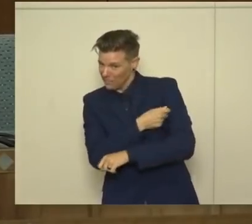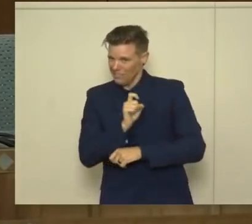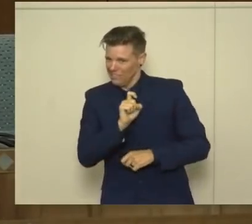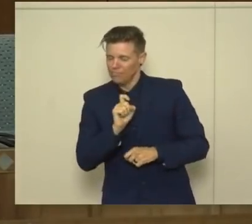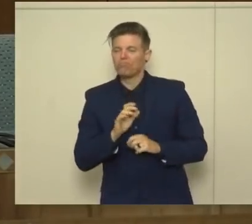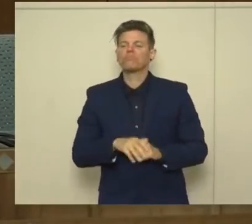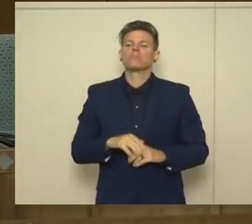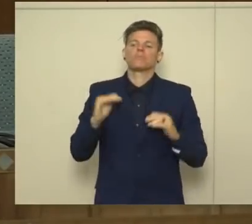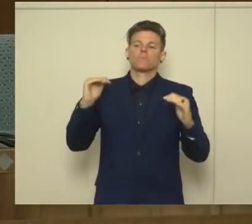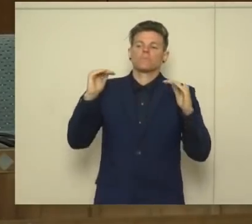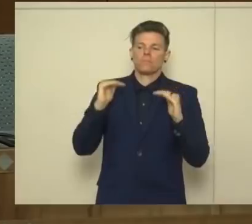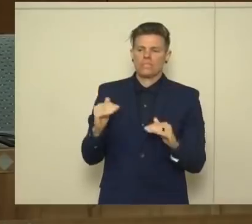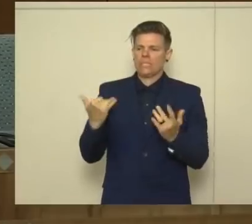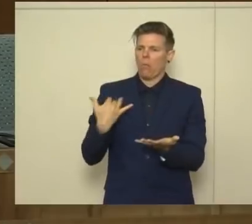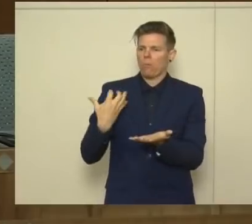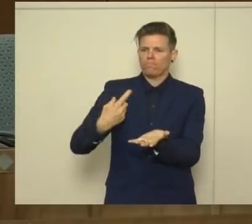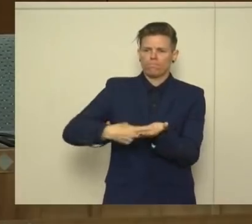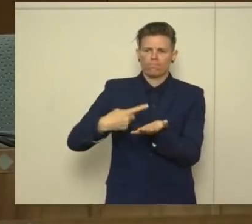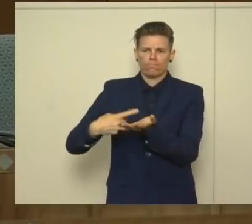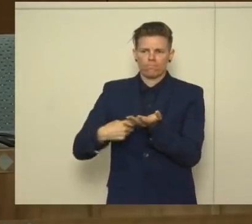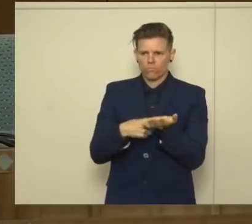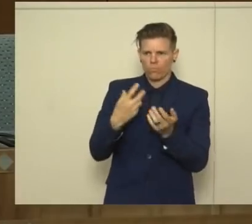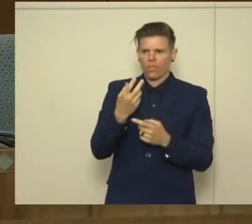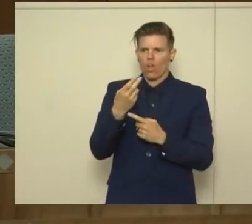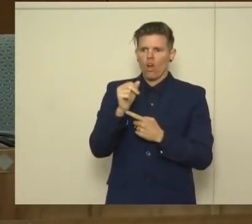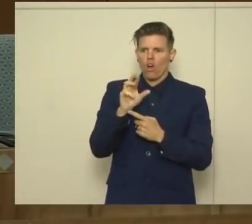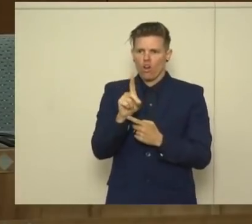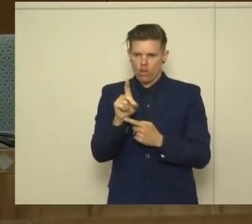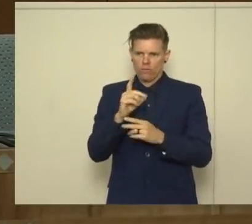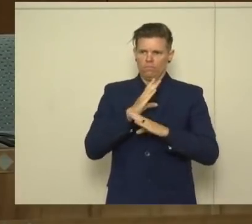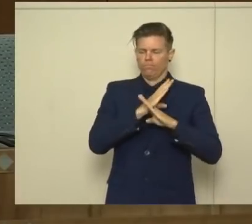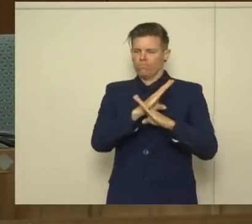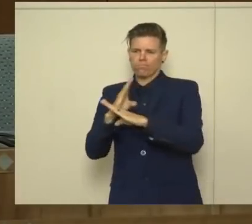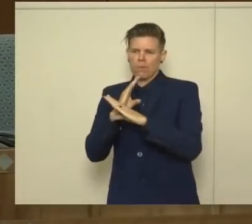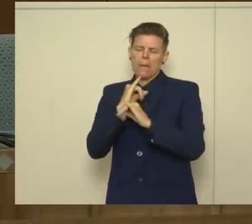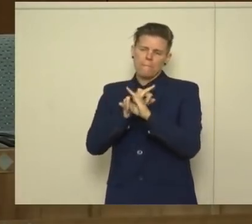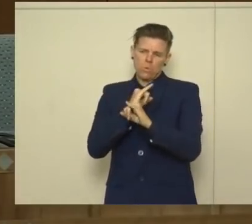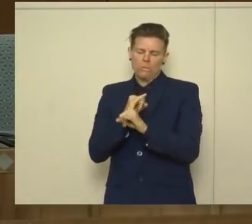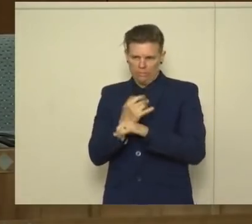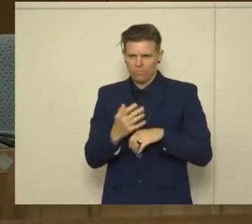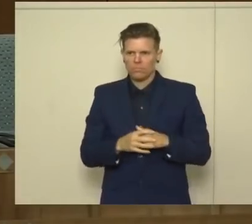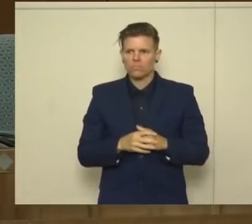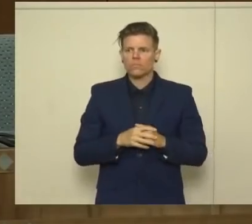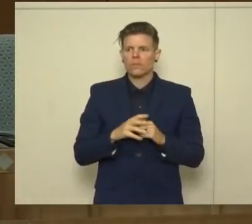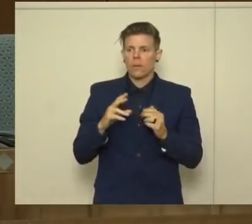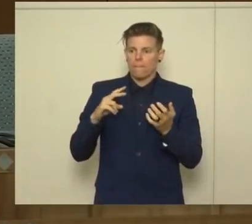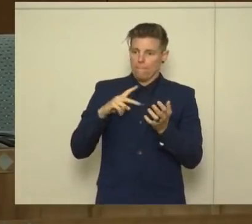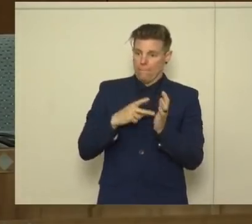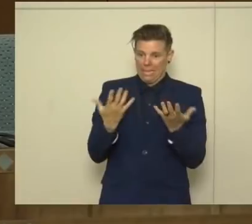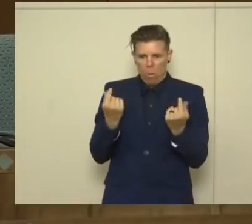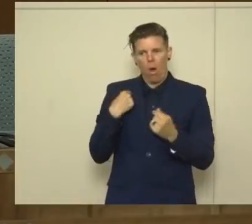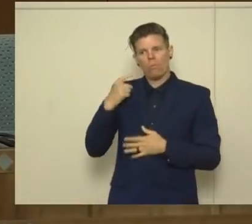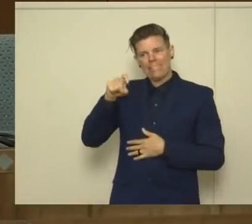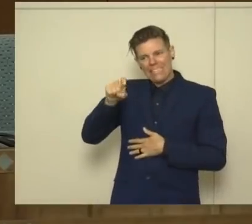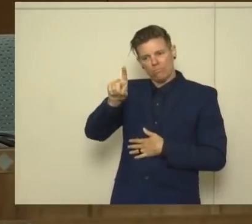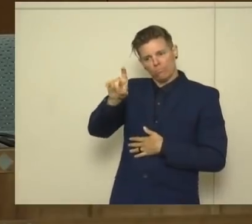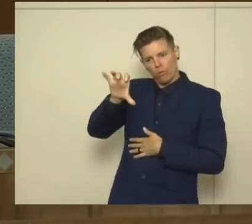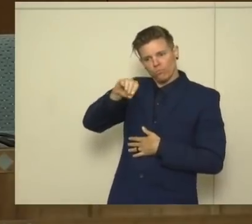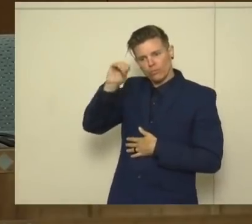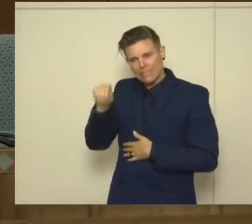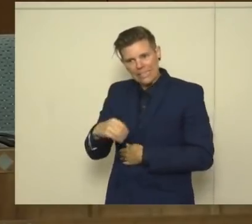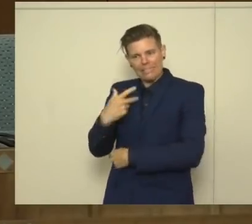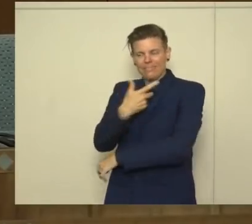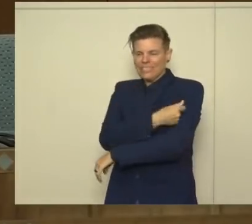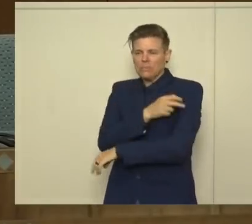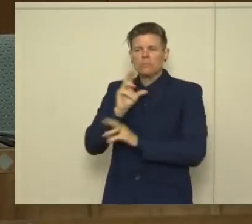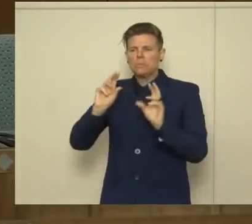You need to kind of move back into some sort of normal way of societal living. And so that's a good thing, because that gives us